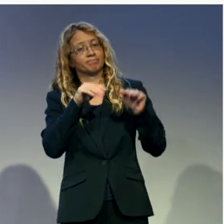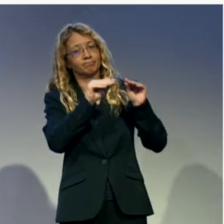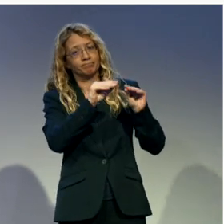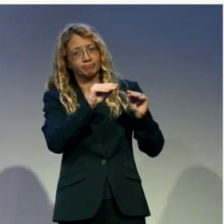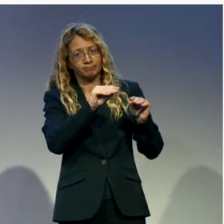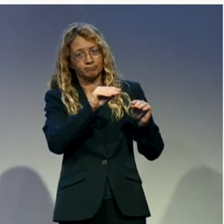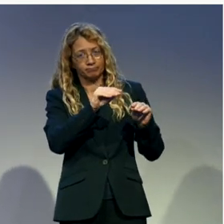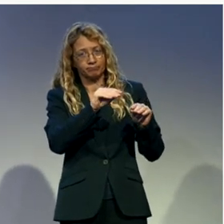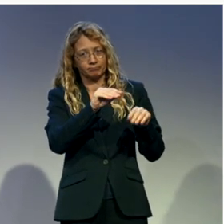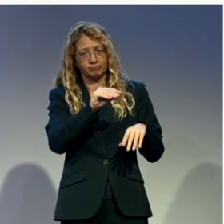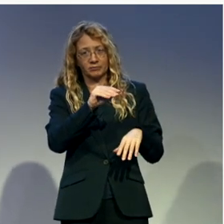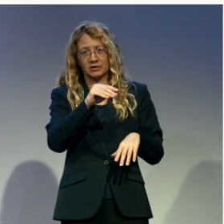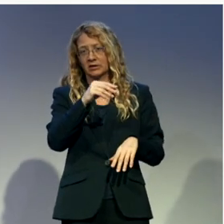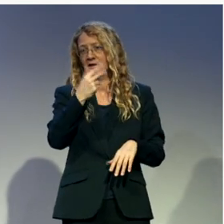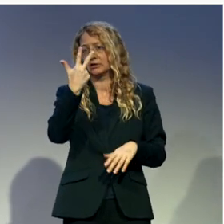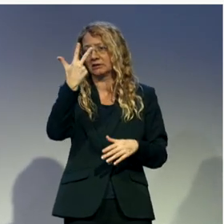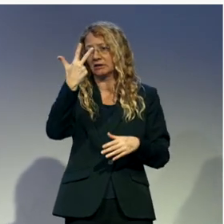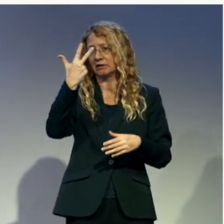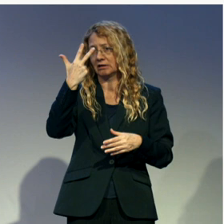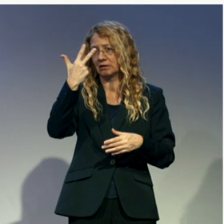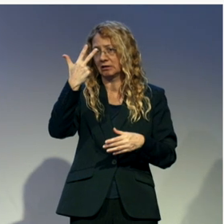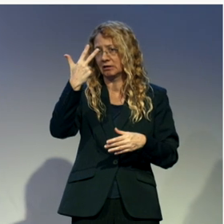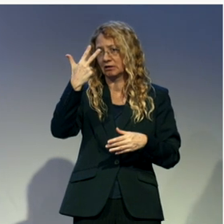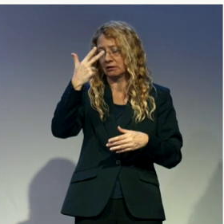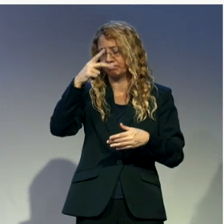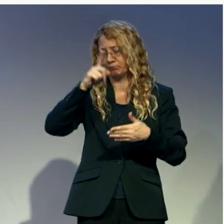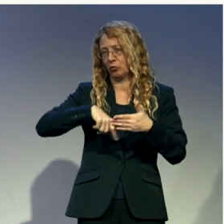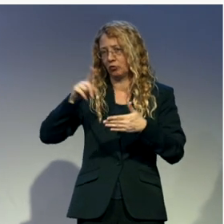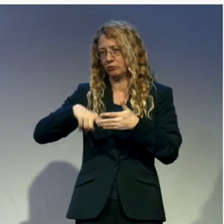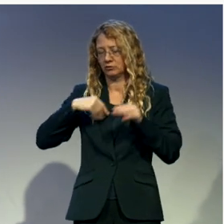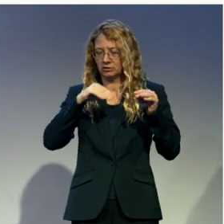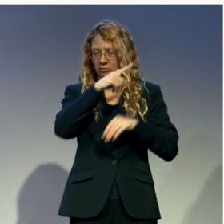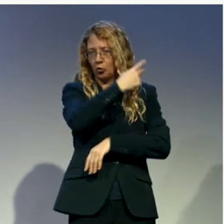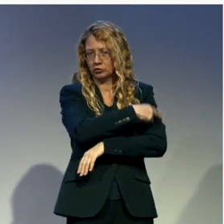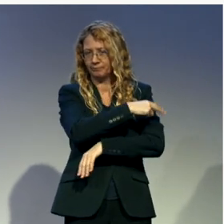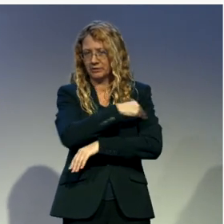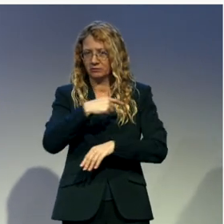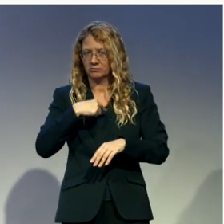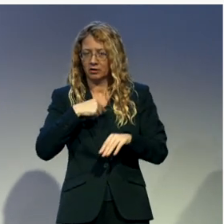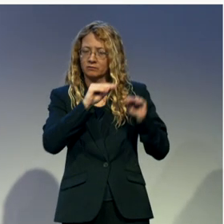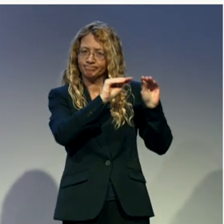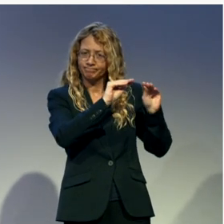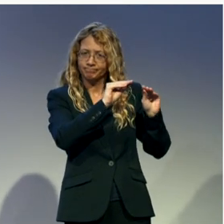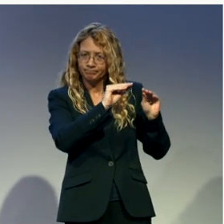they intern under breast cancer surgeons to check the patients and to be in the real life situation of a